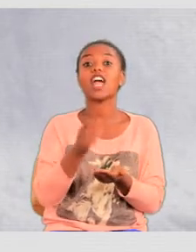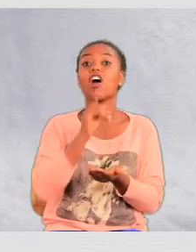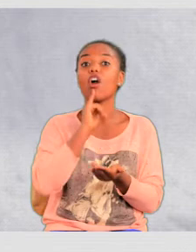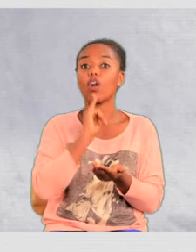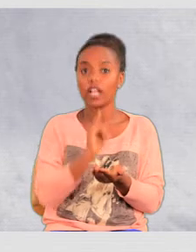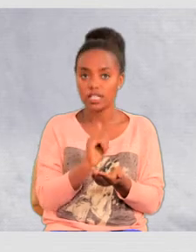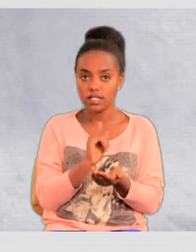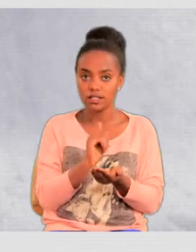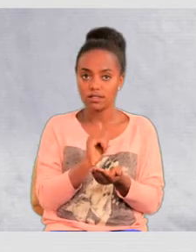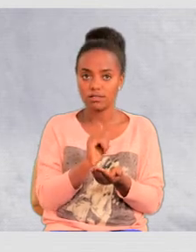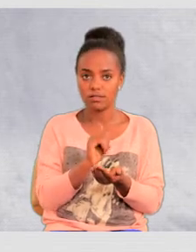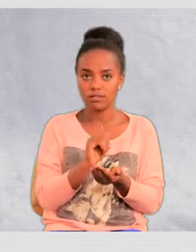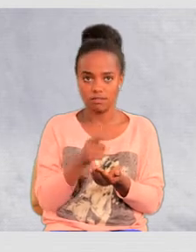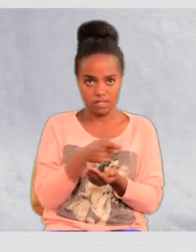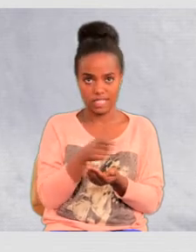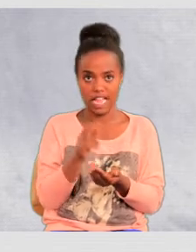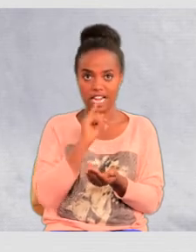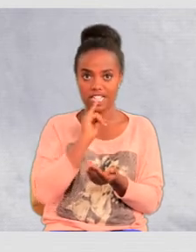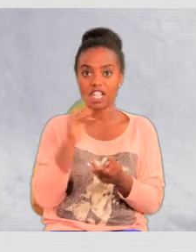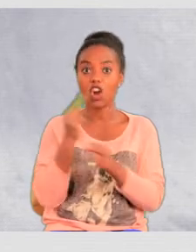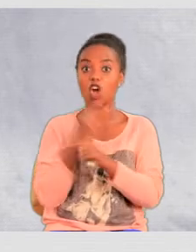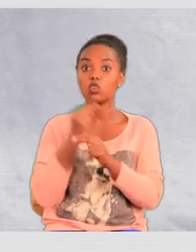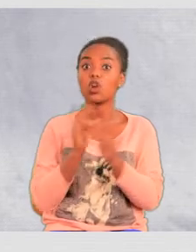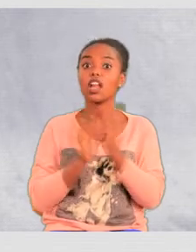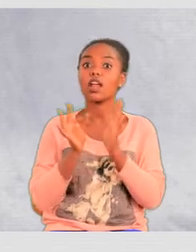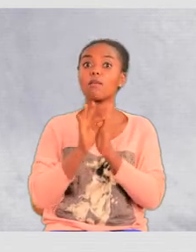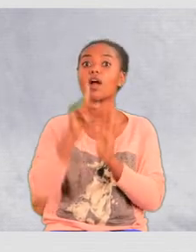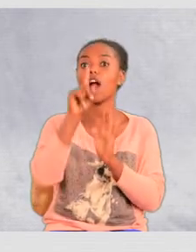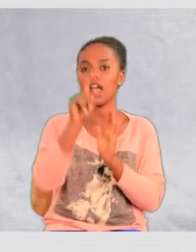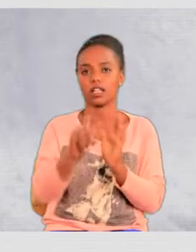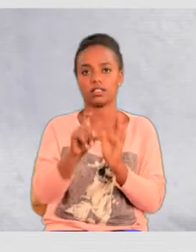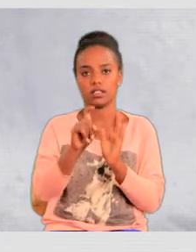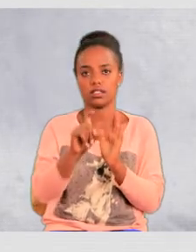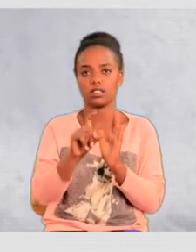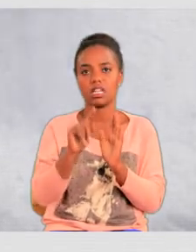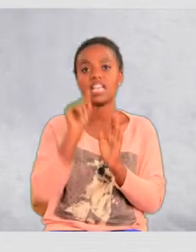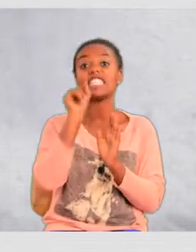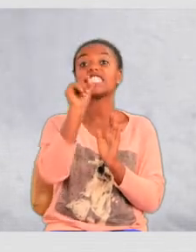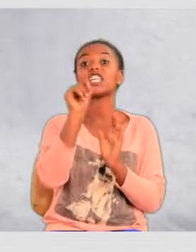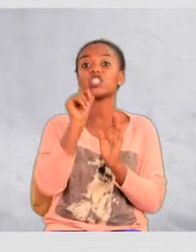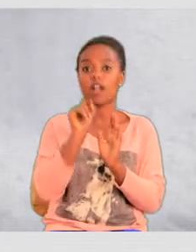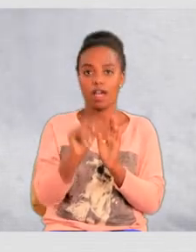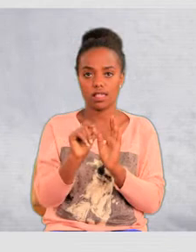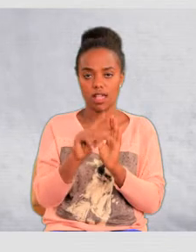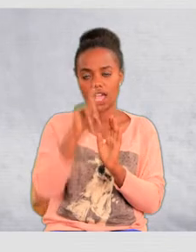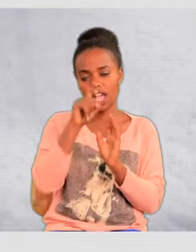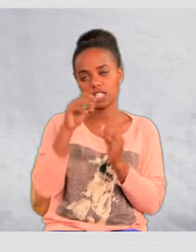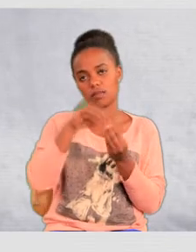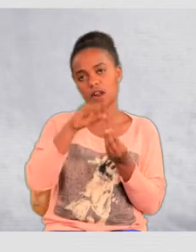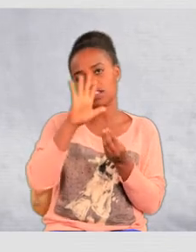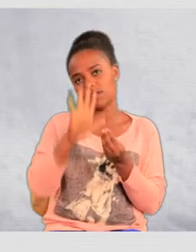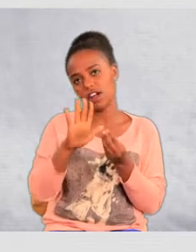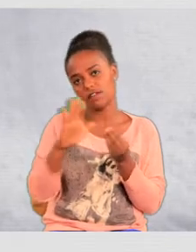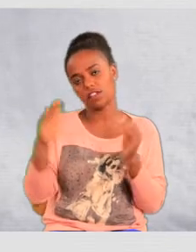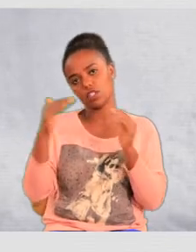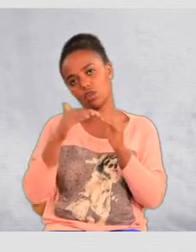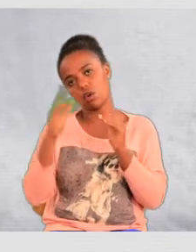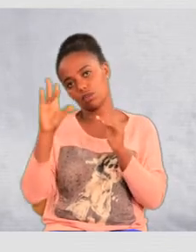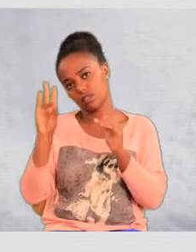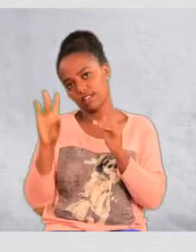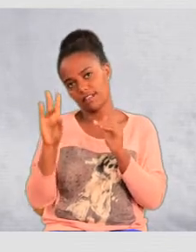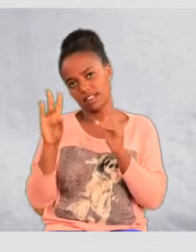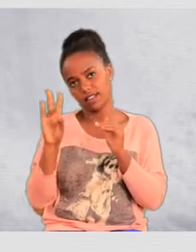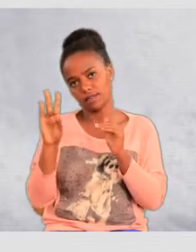is a natural number x such that x plus 5 is equal to